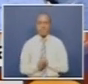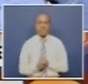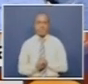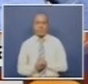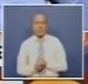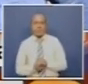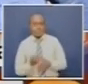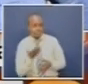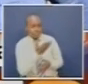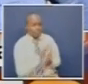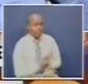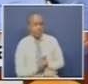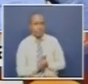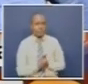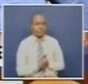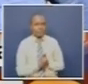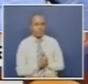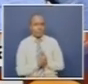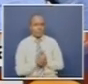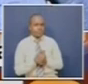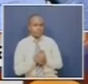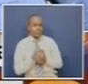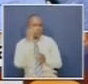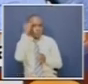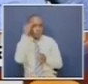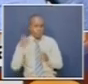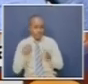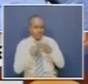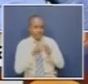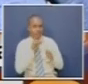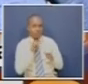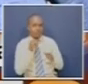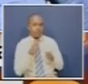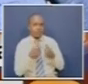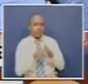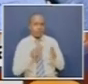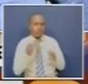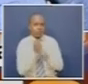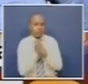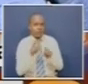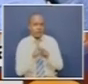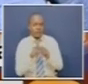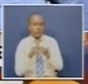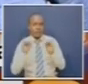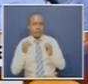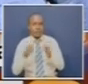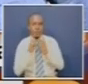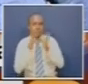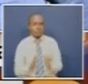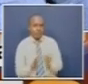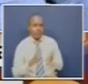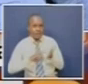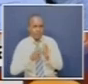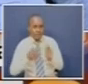that. Those statements that are being made. I began my career as a news reporter, uh-huh. And therefore I'm very sensitive to